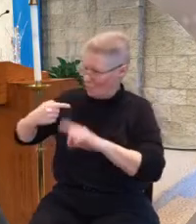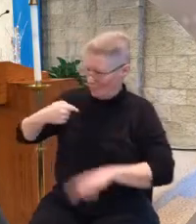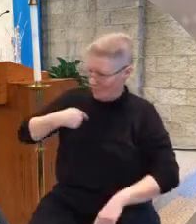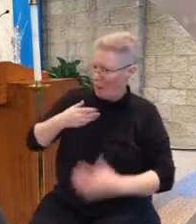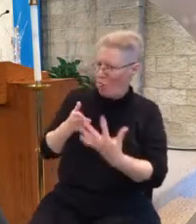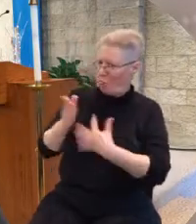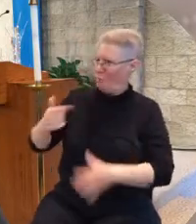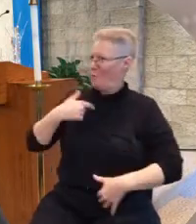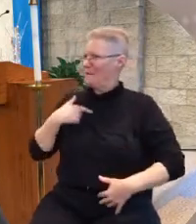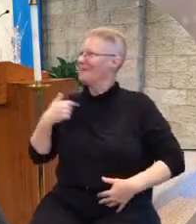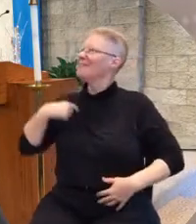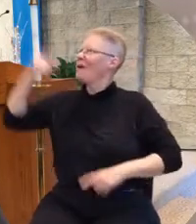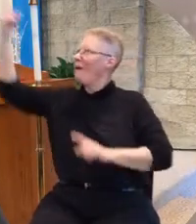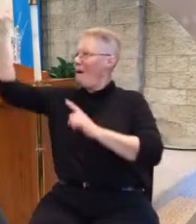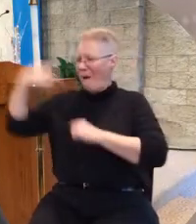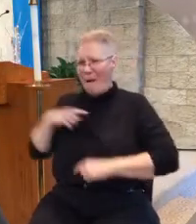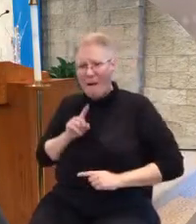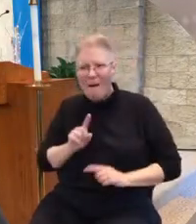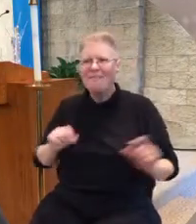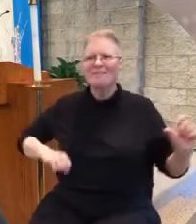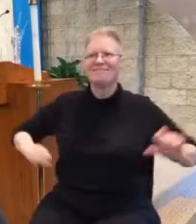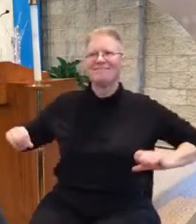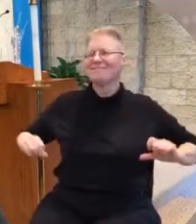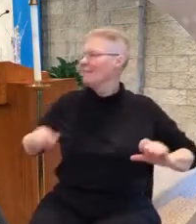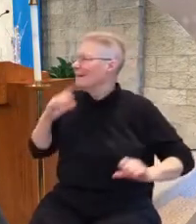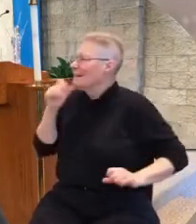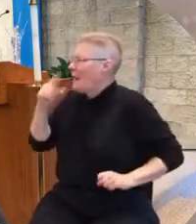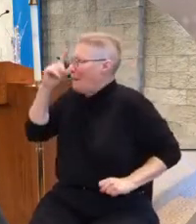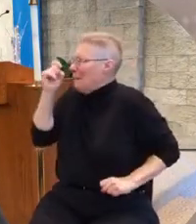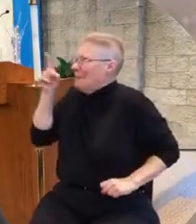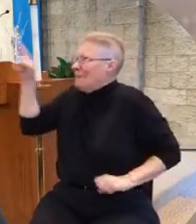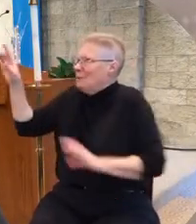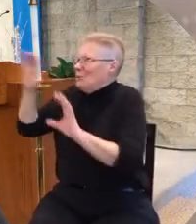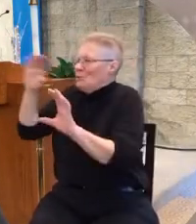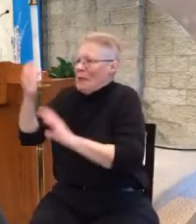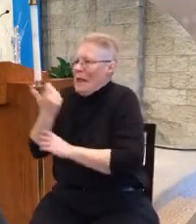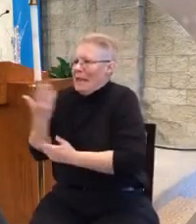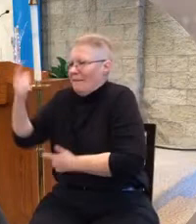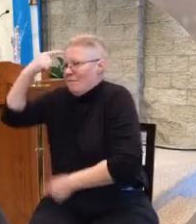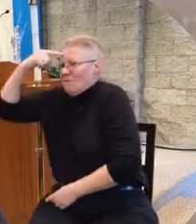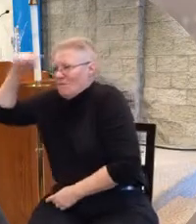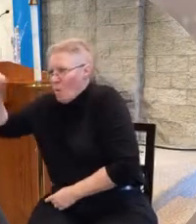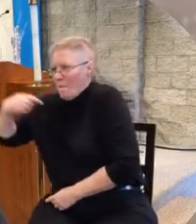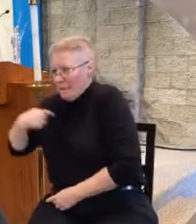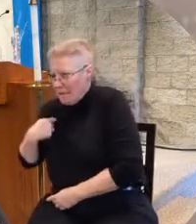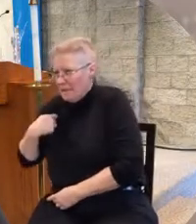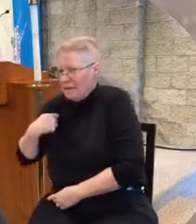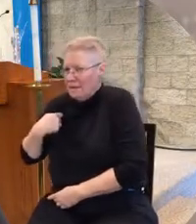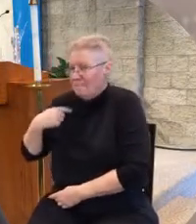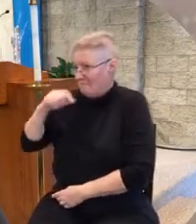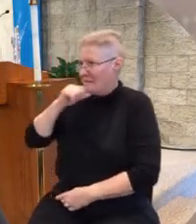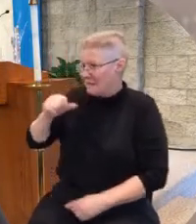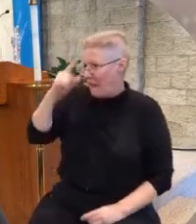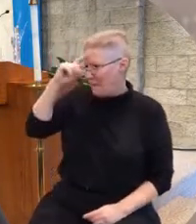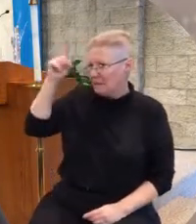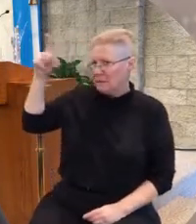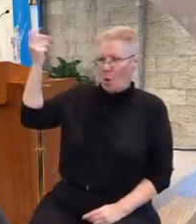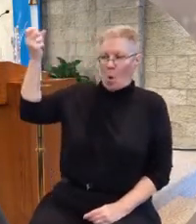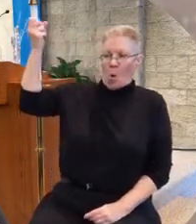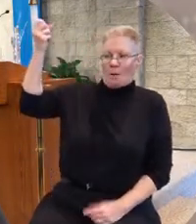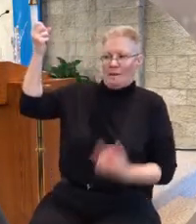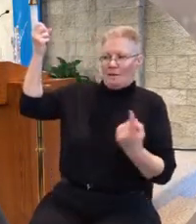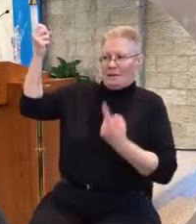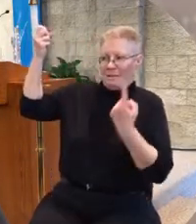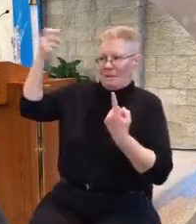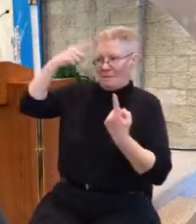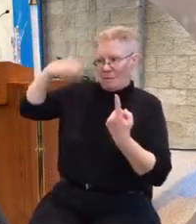me. Not because it's doing anything for you, and not because it's withholding anything for you. God can't